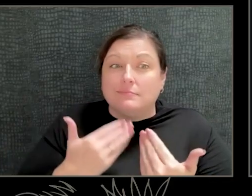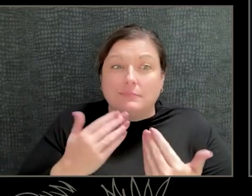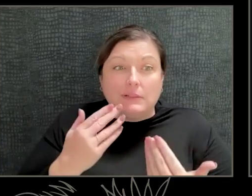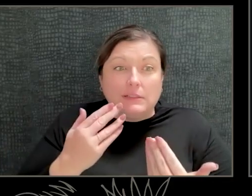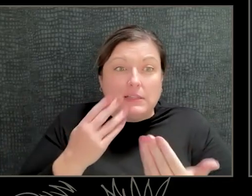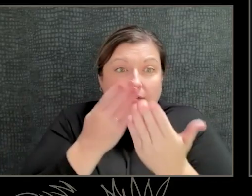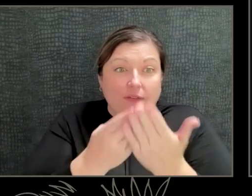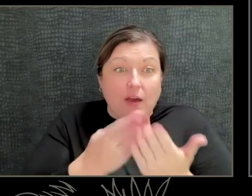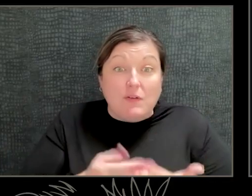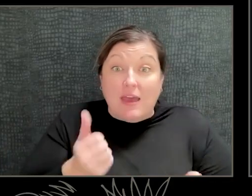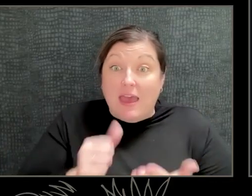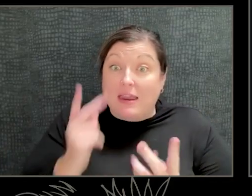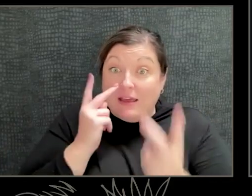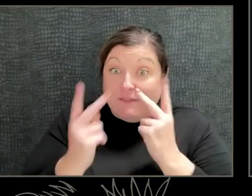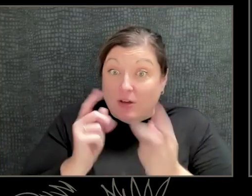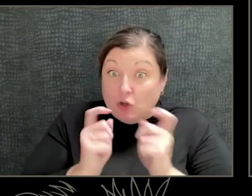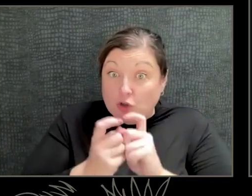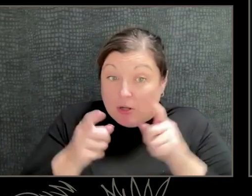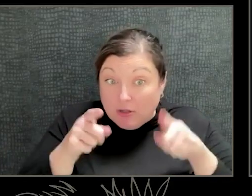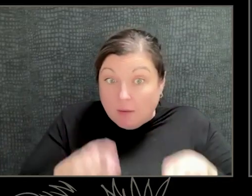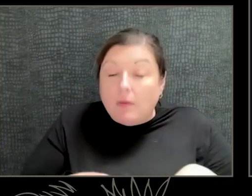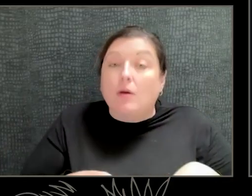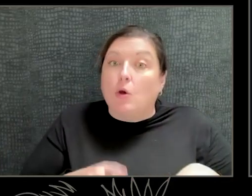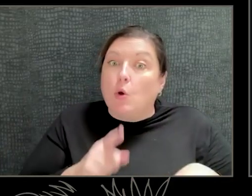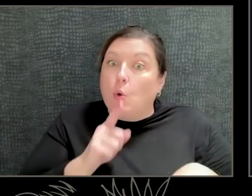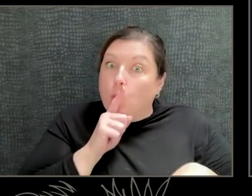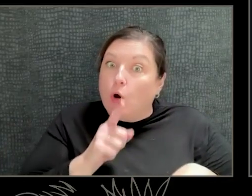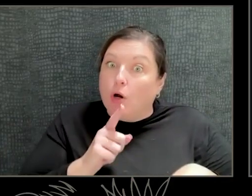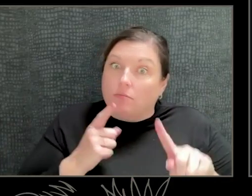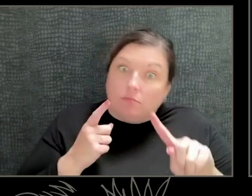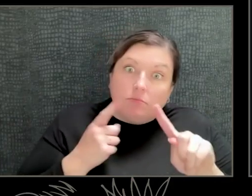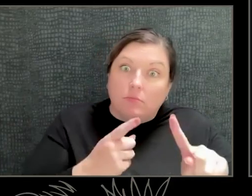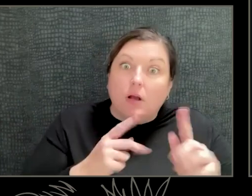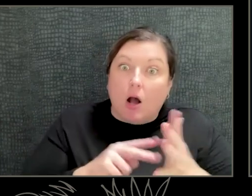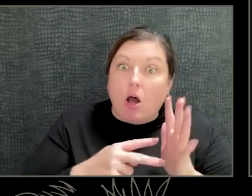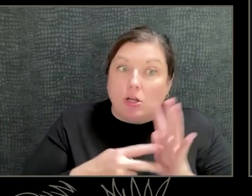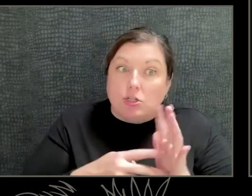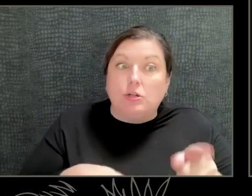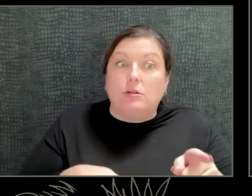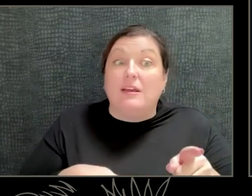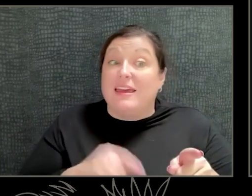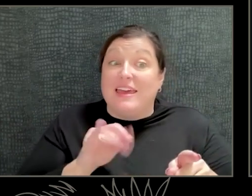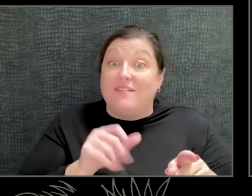that happen were intentional, and if not, we can go ahead and fix that bug.